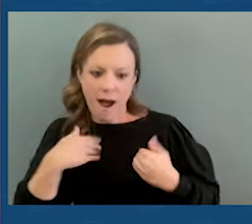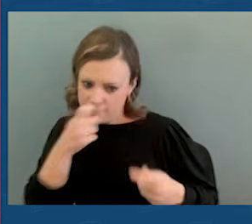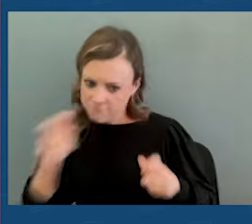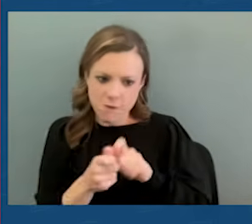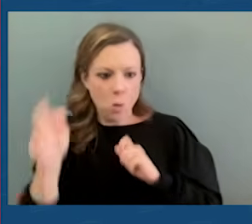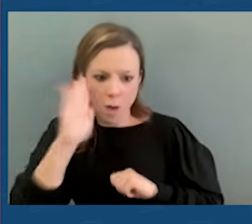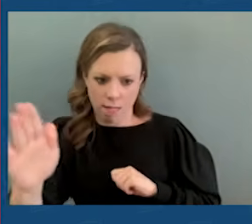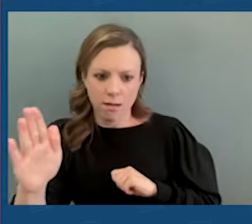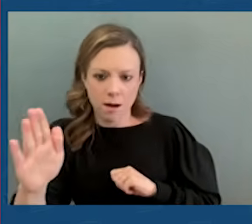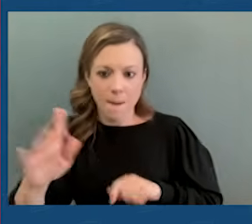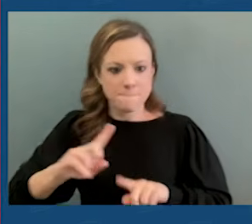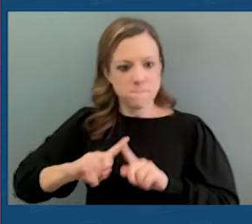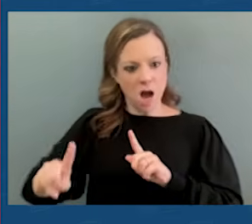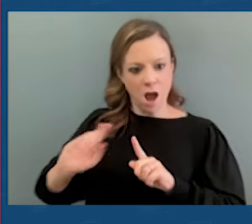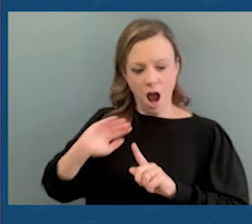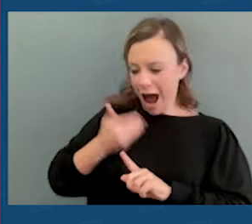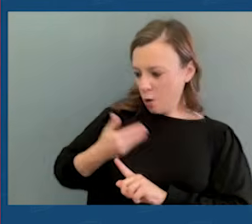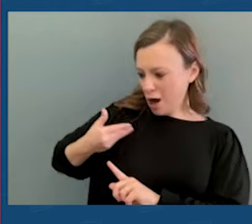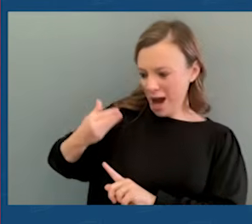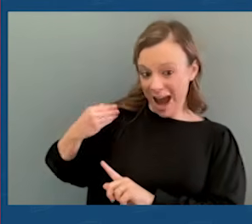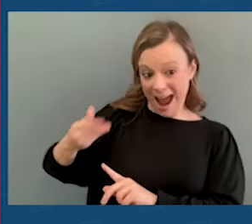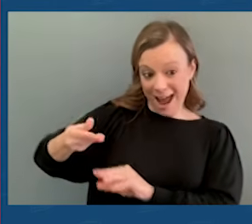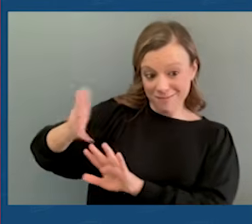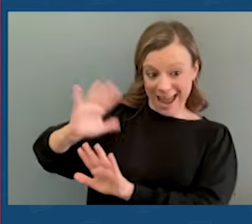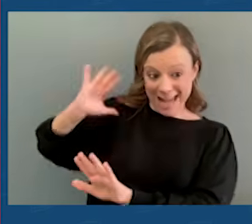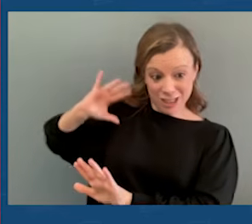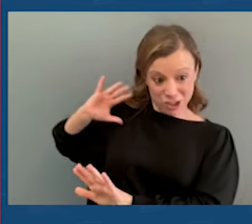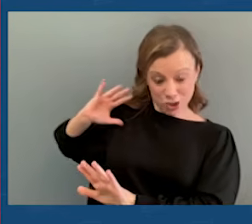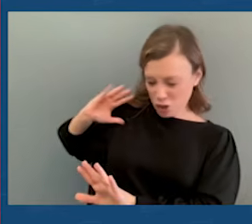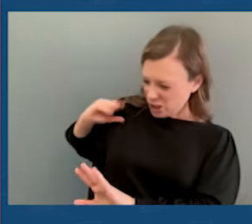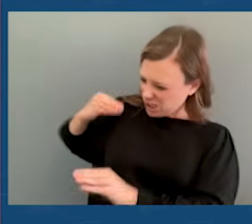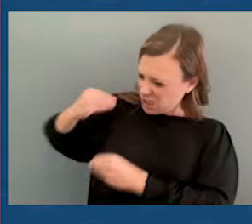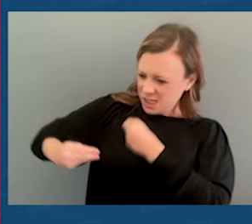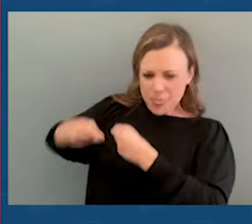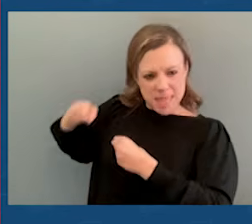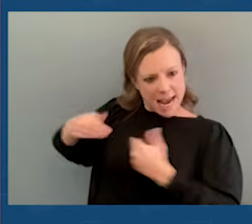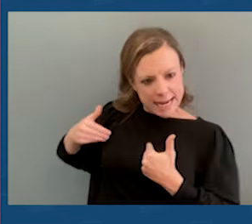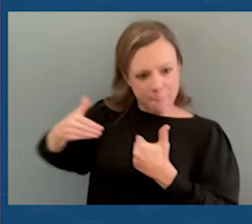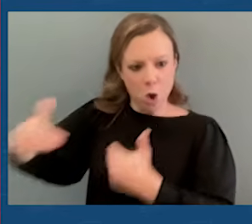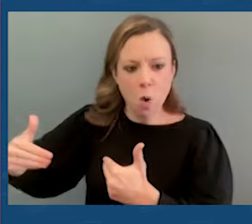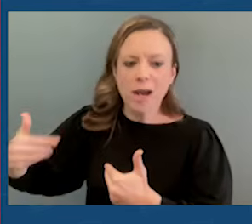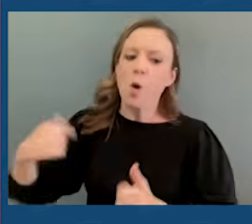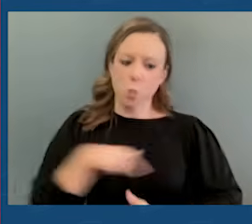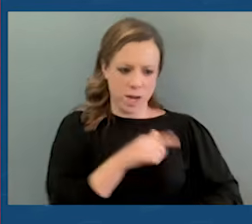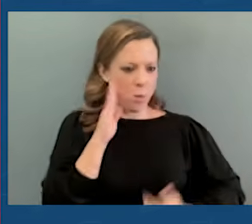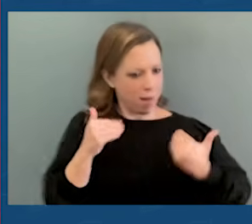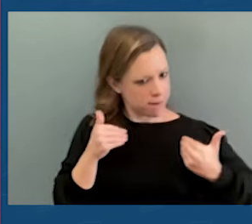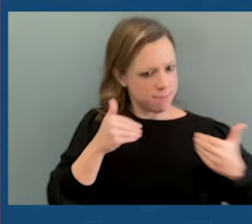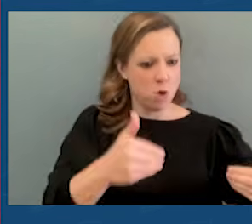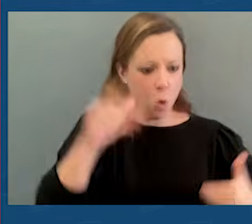here at this moment. I really want to thank